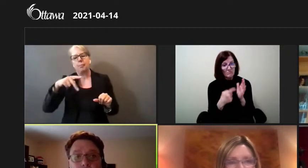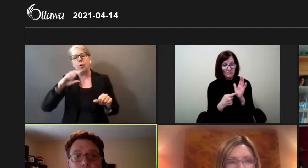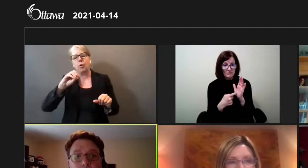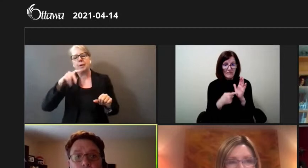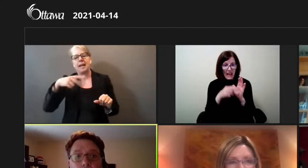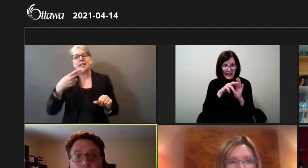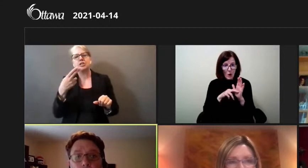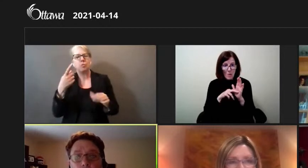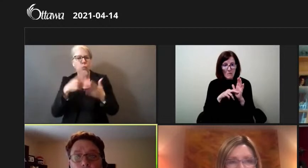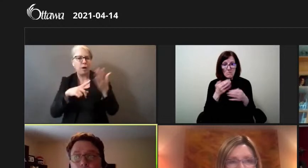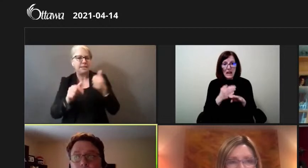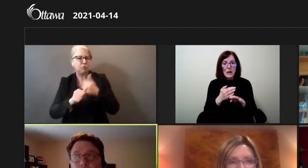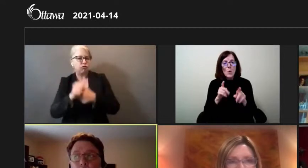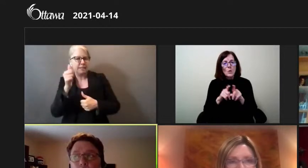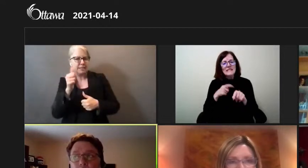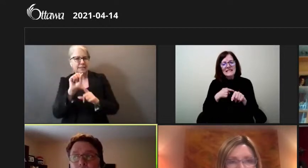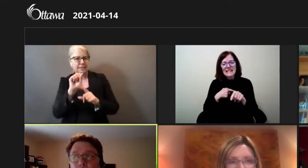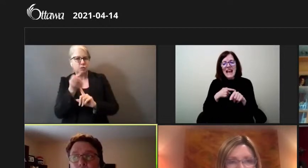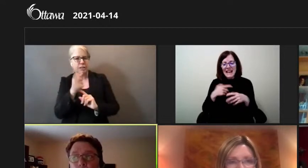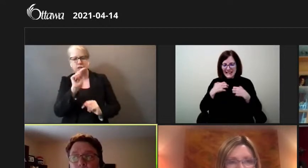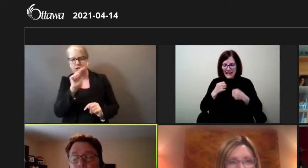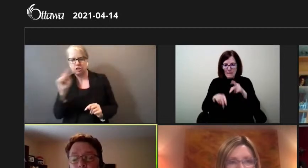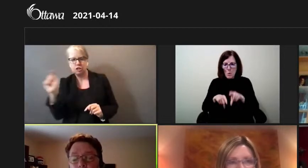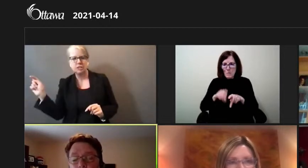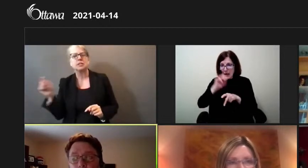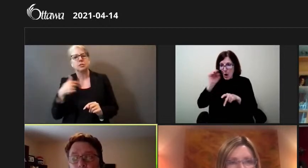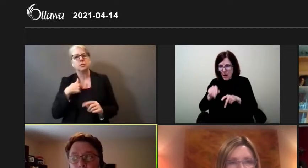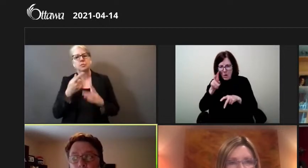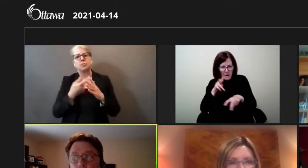situations. So I think we're going to start with,